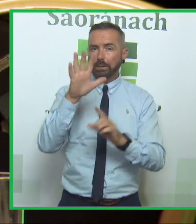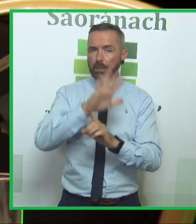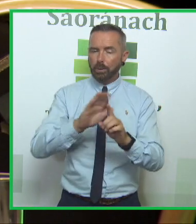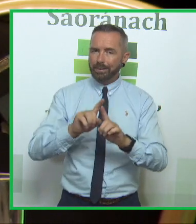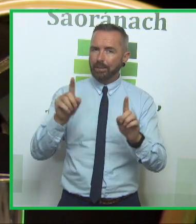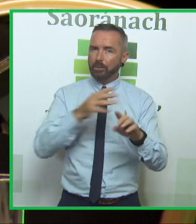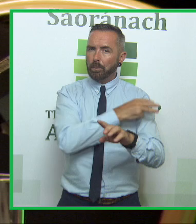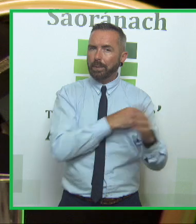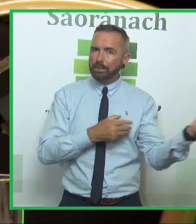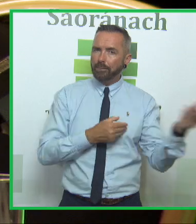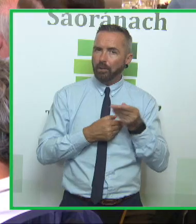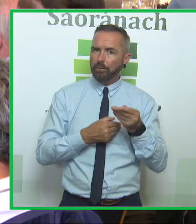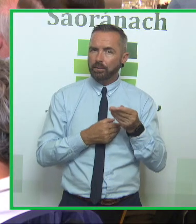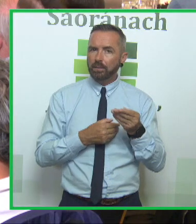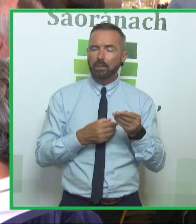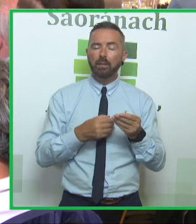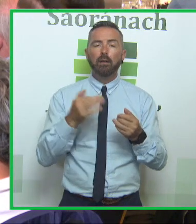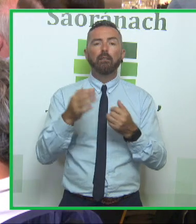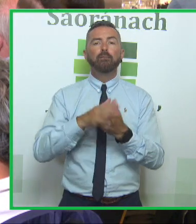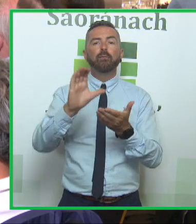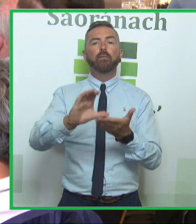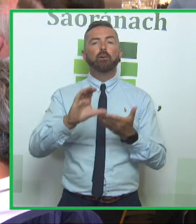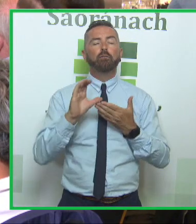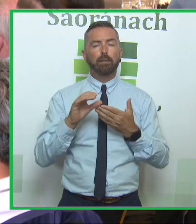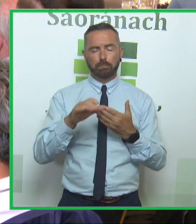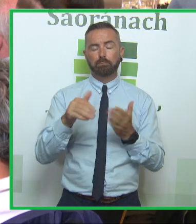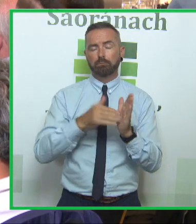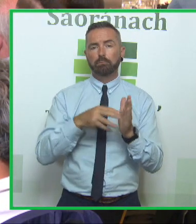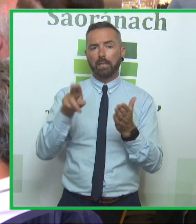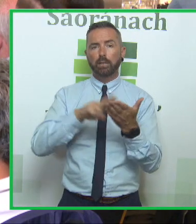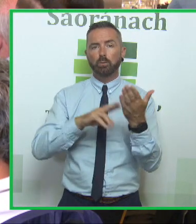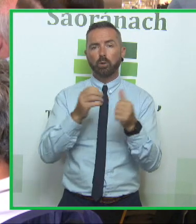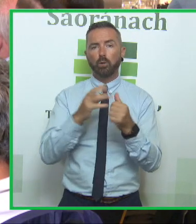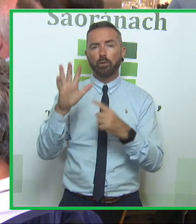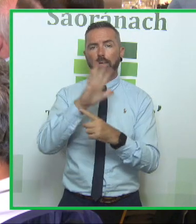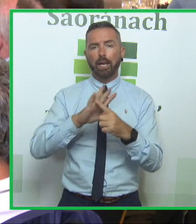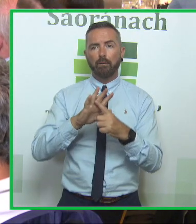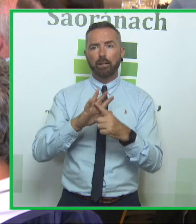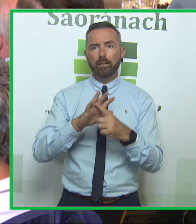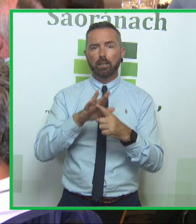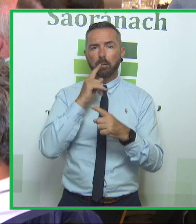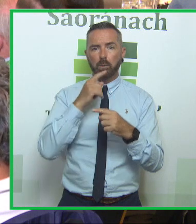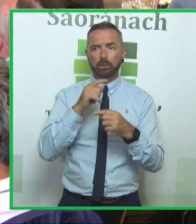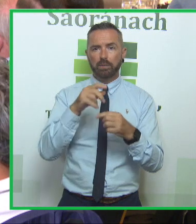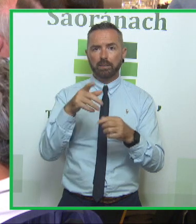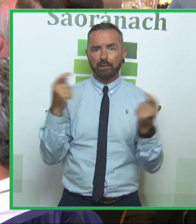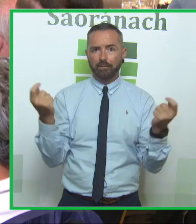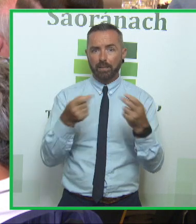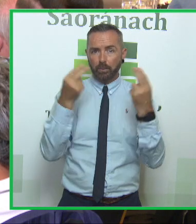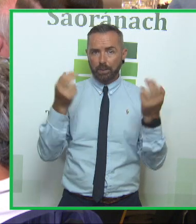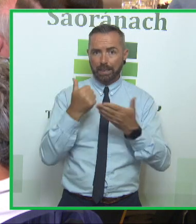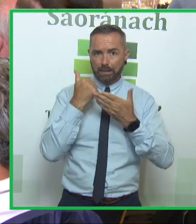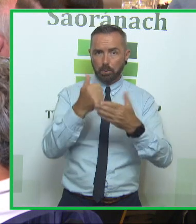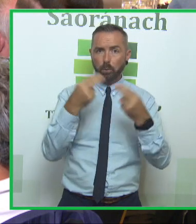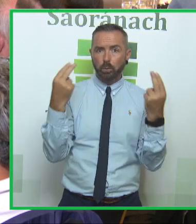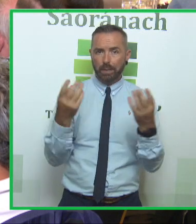and resources, I mean, you know, the expansion of this to other areas and other festivals will need support. It will need to be